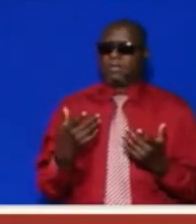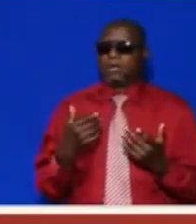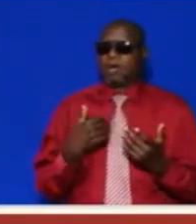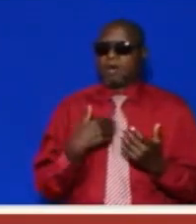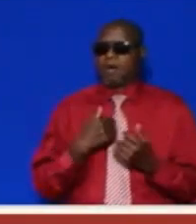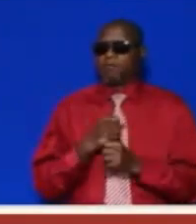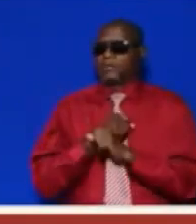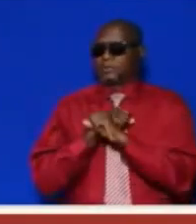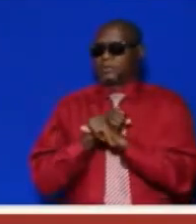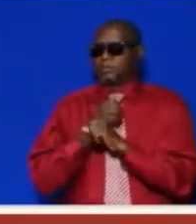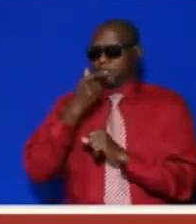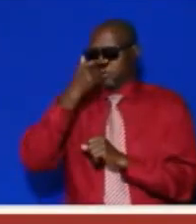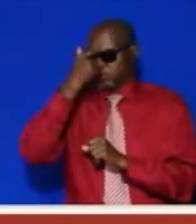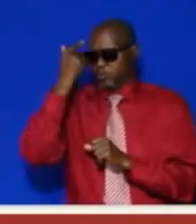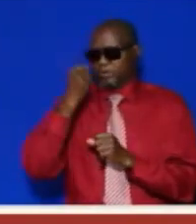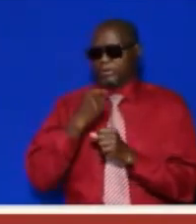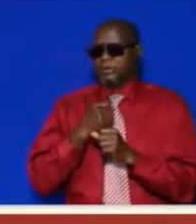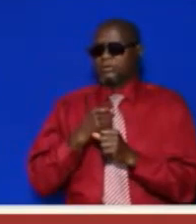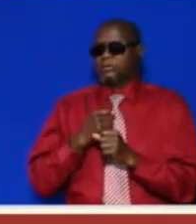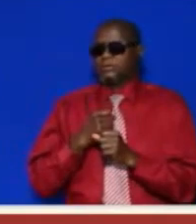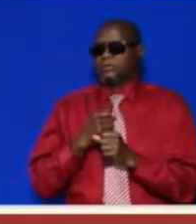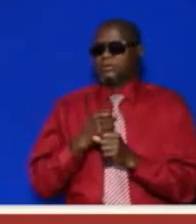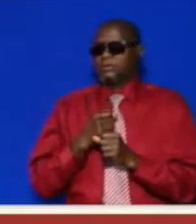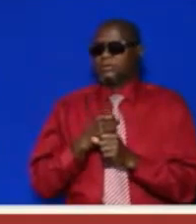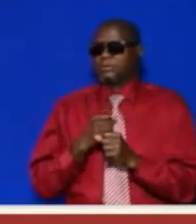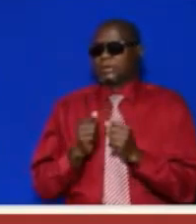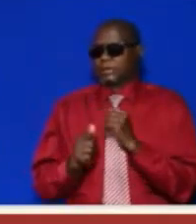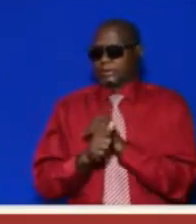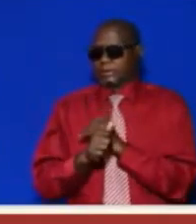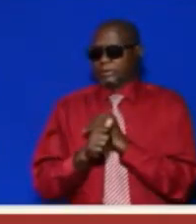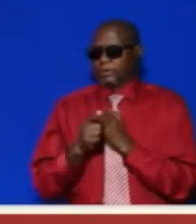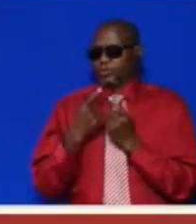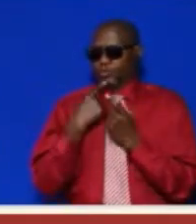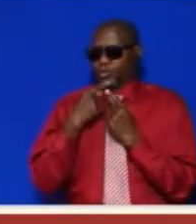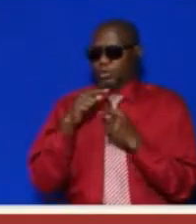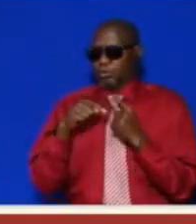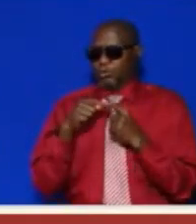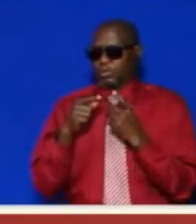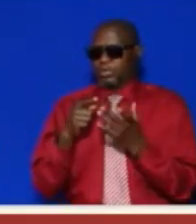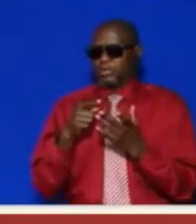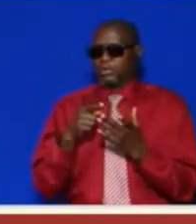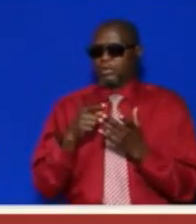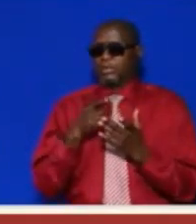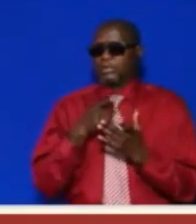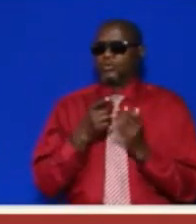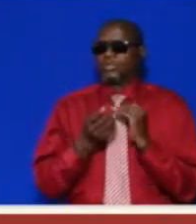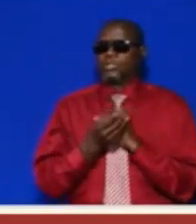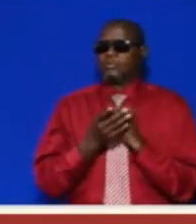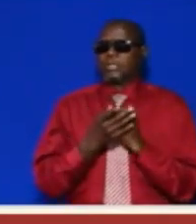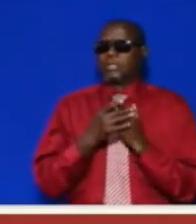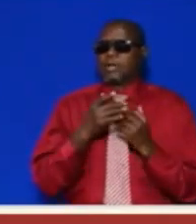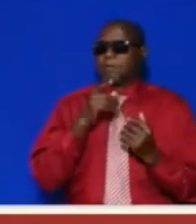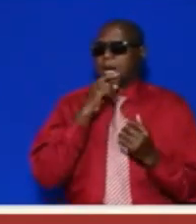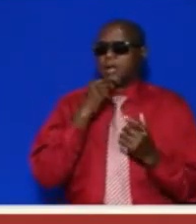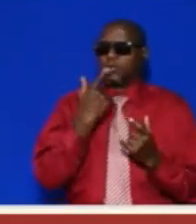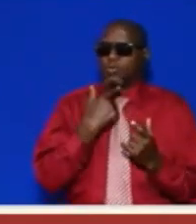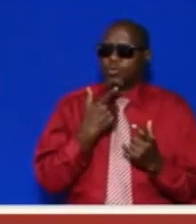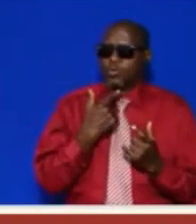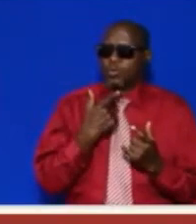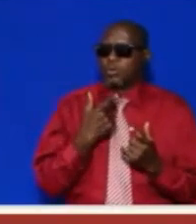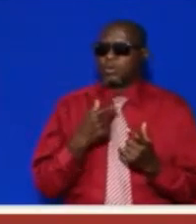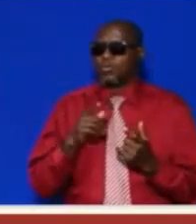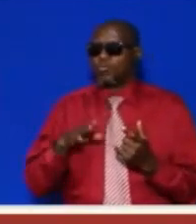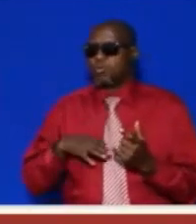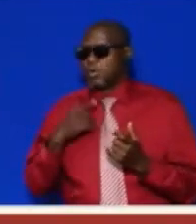dangers that we are talking about. This bill, in summary, will define who is a woman, who is a man, what is